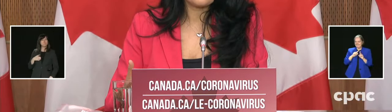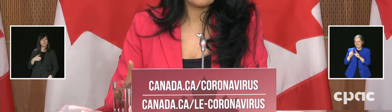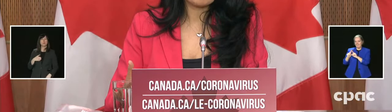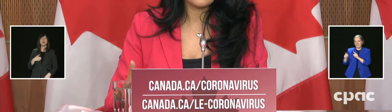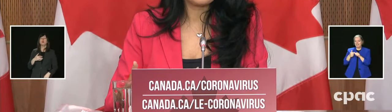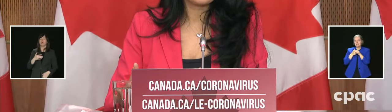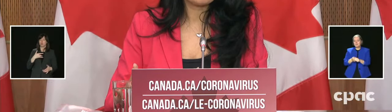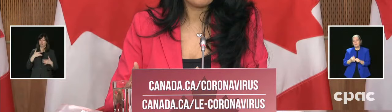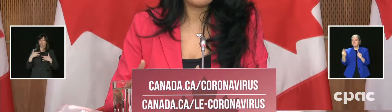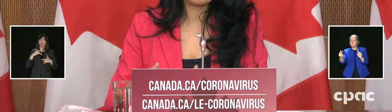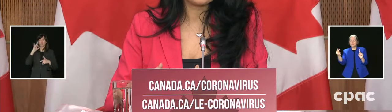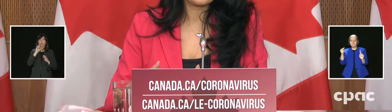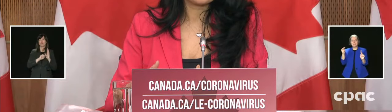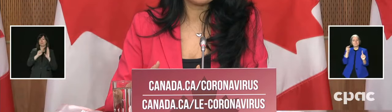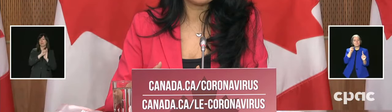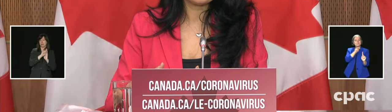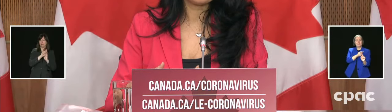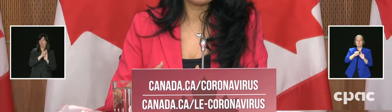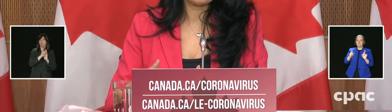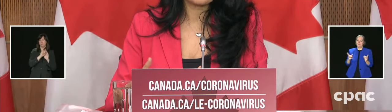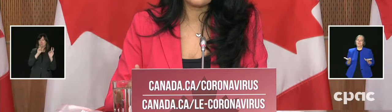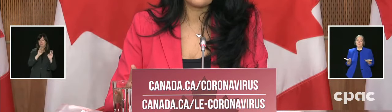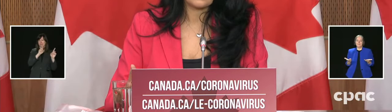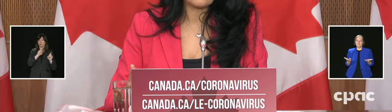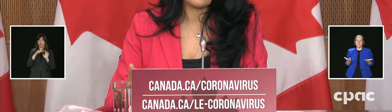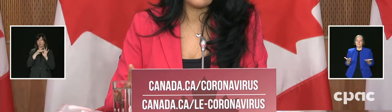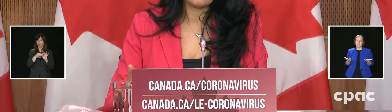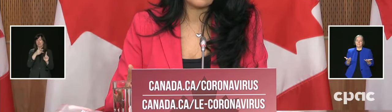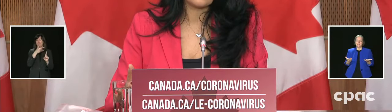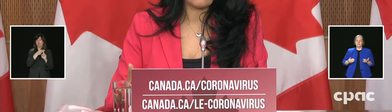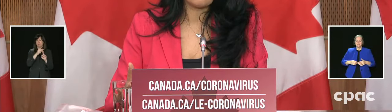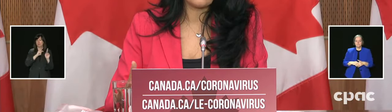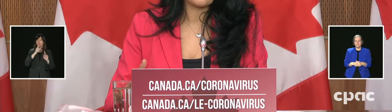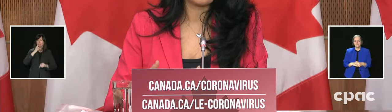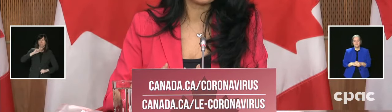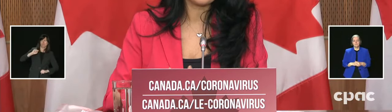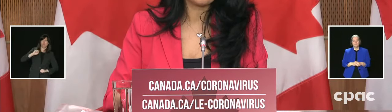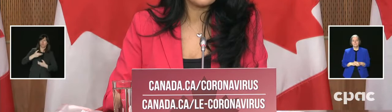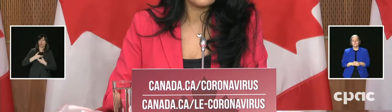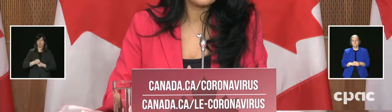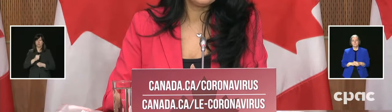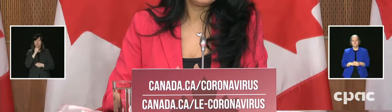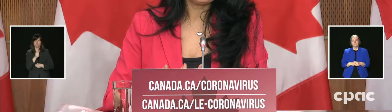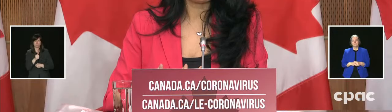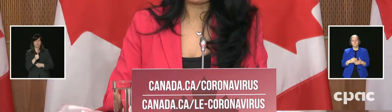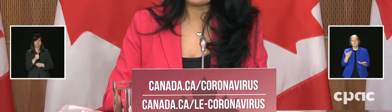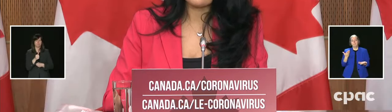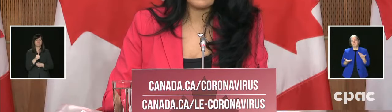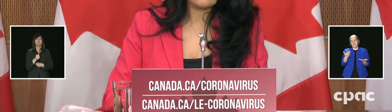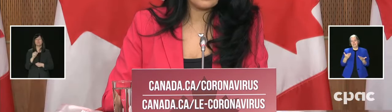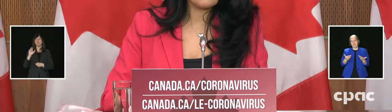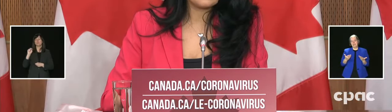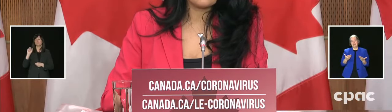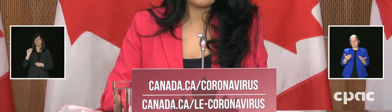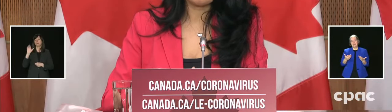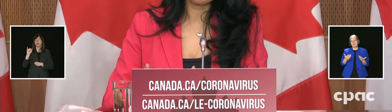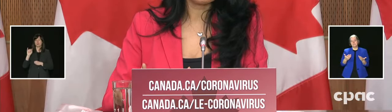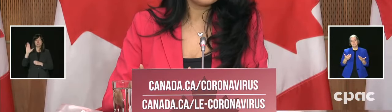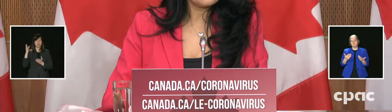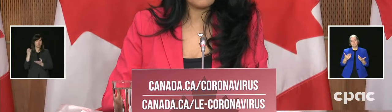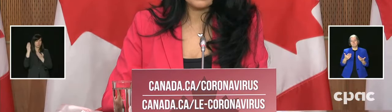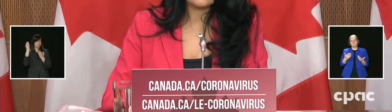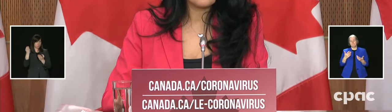perceived in a negative way with respect to vaccine hesitancy and vaccine confidence. So what I would say is that NACI has made the